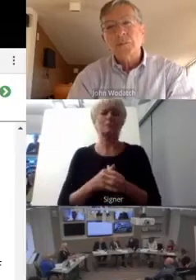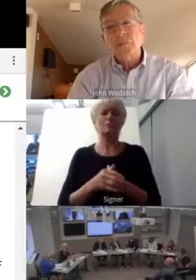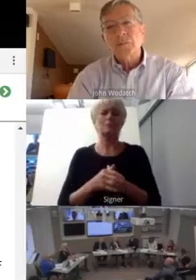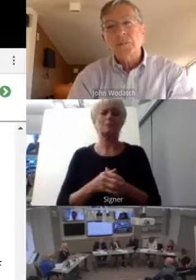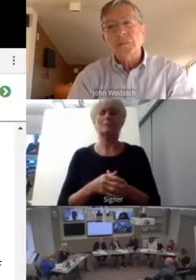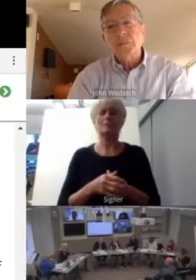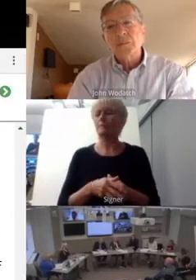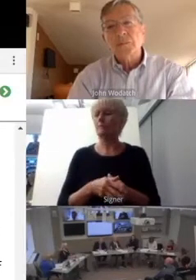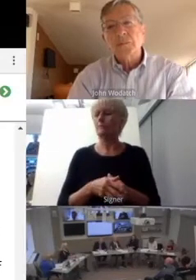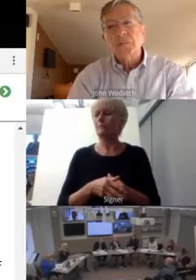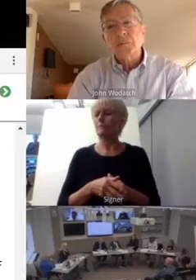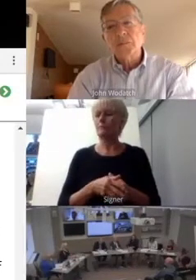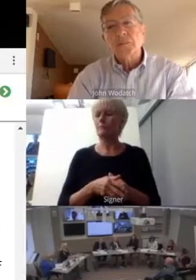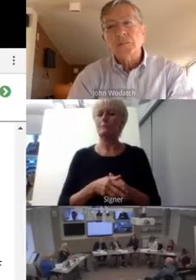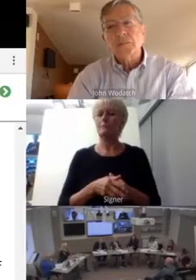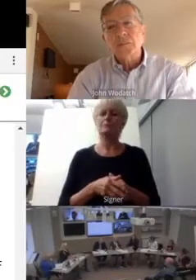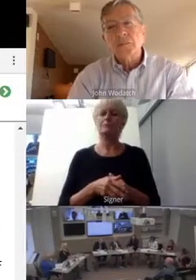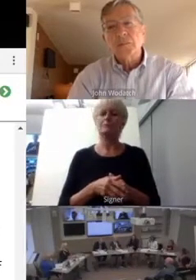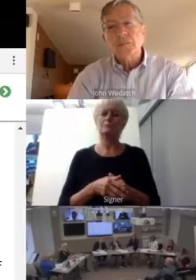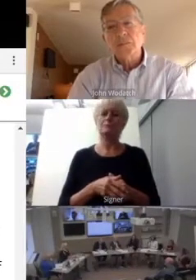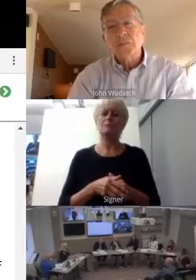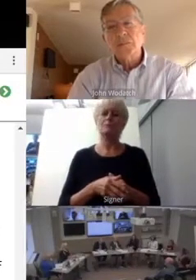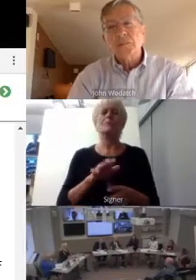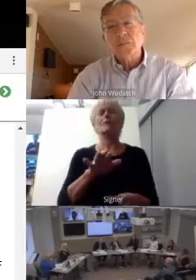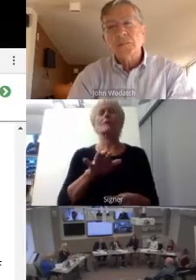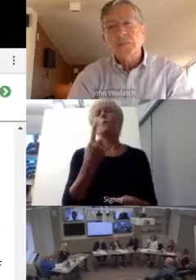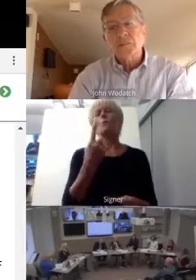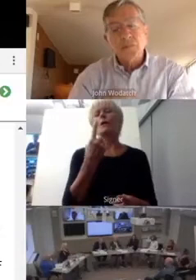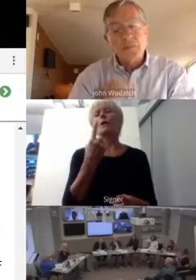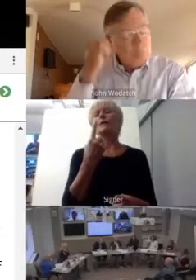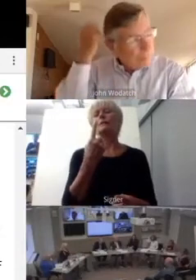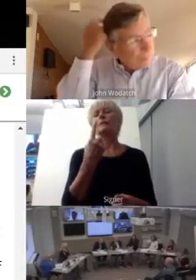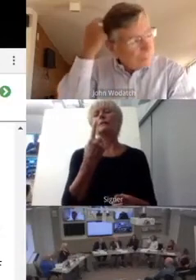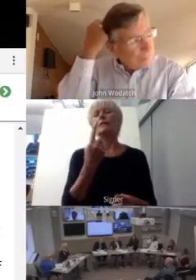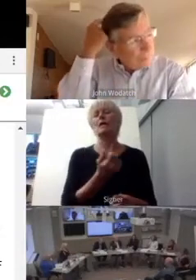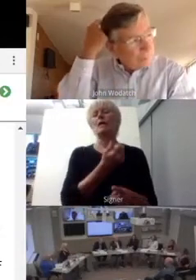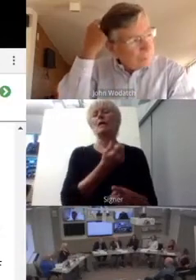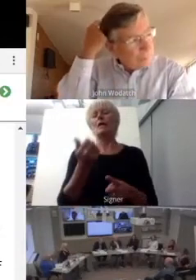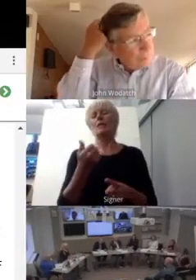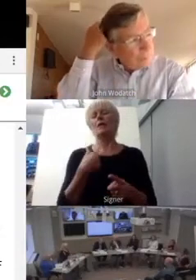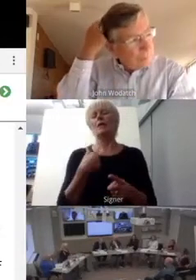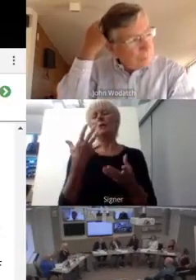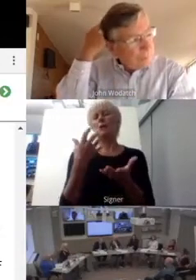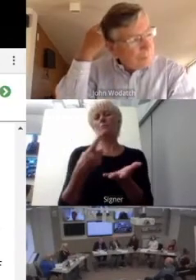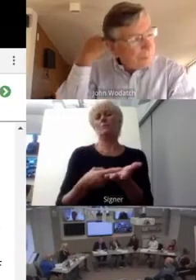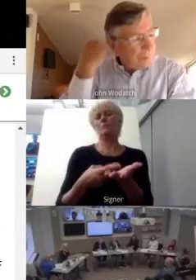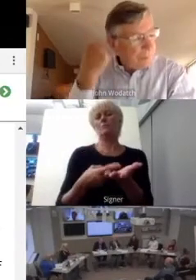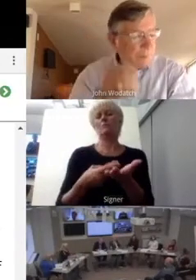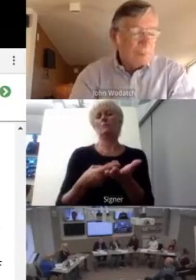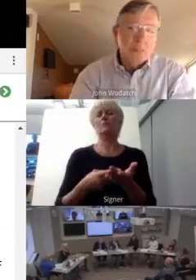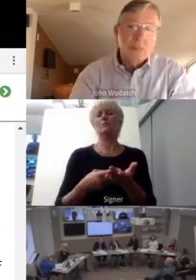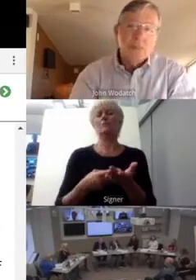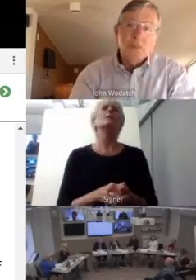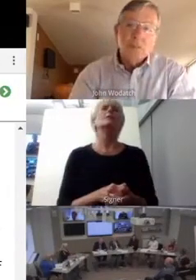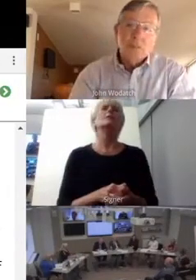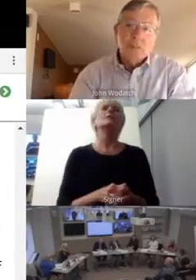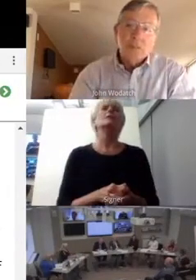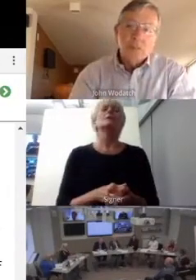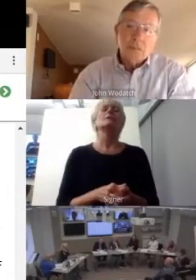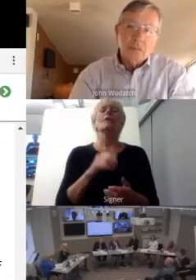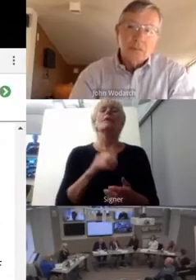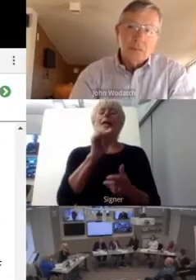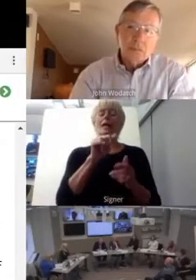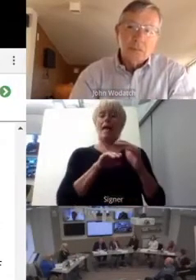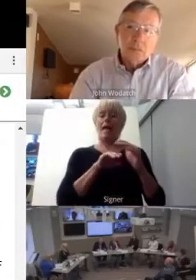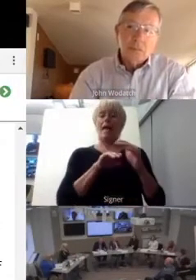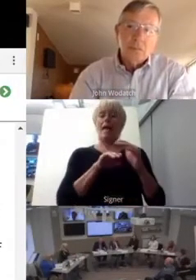one other area I'd like to just briefly touch on with you is that one of the areas that the Access Board does is set